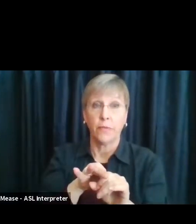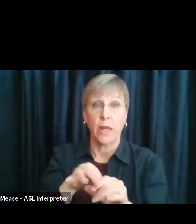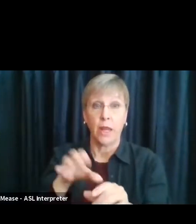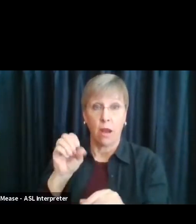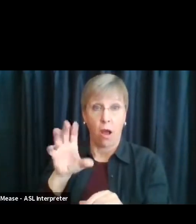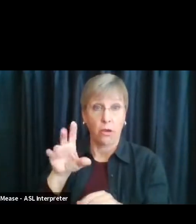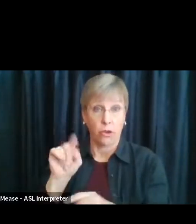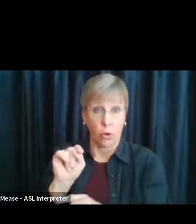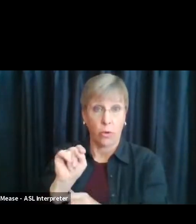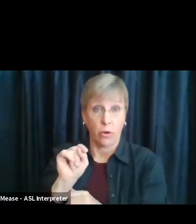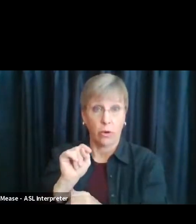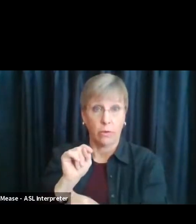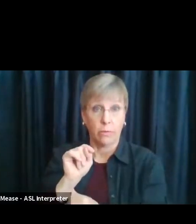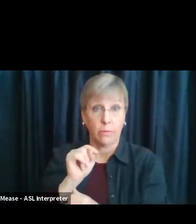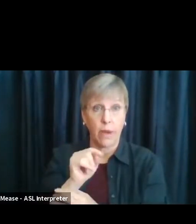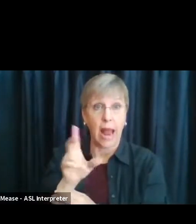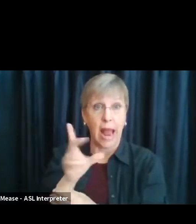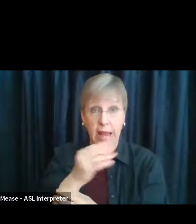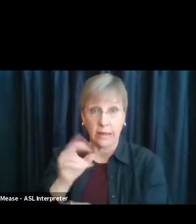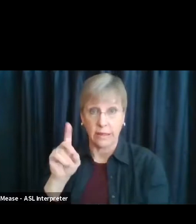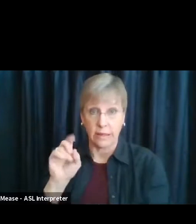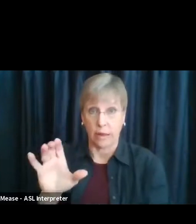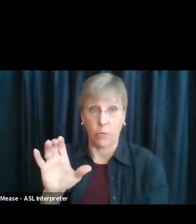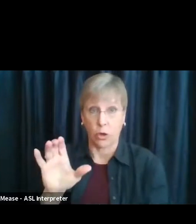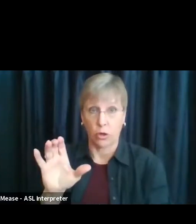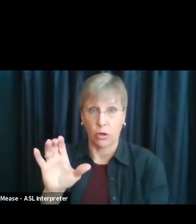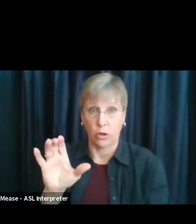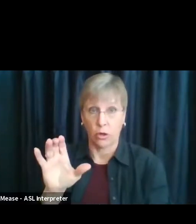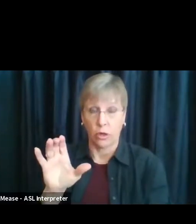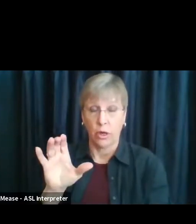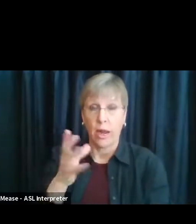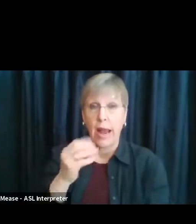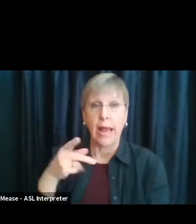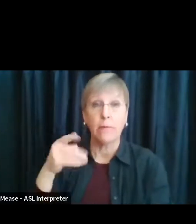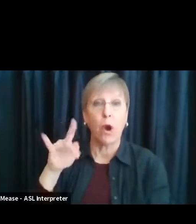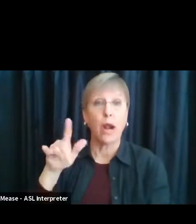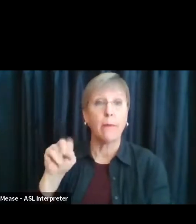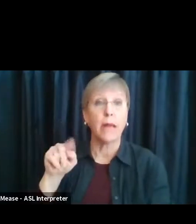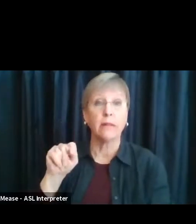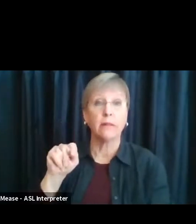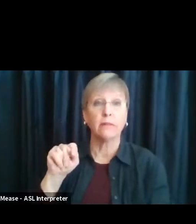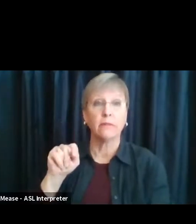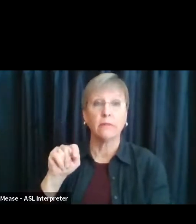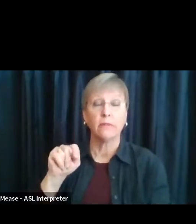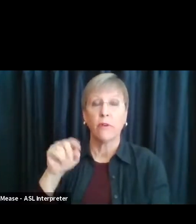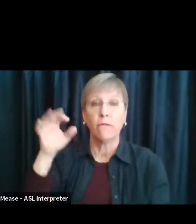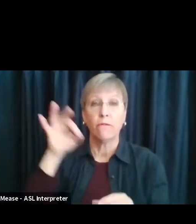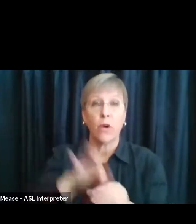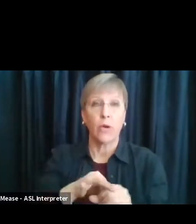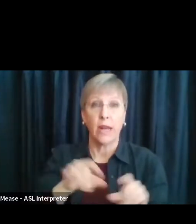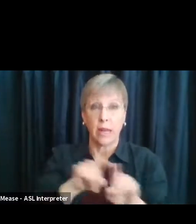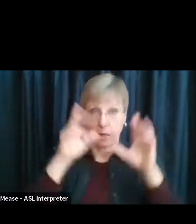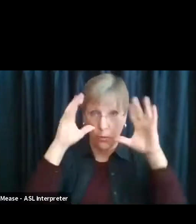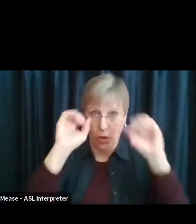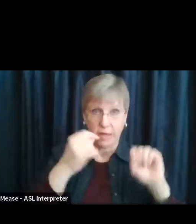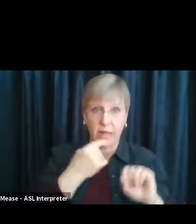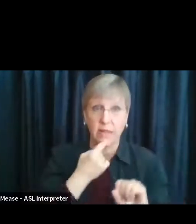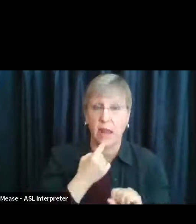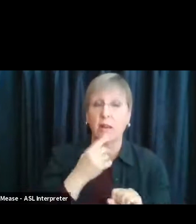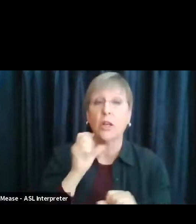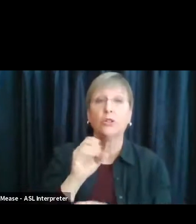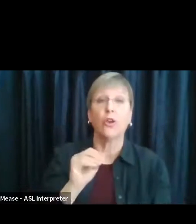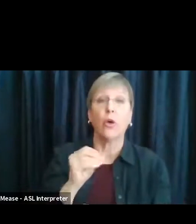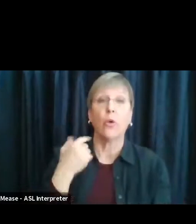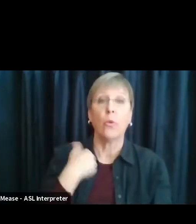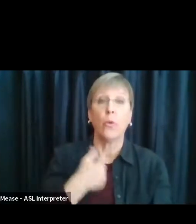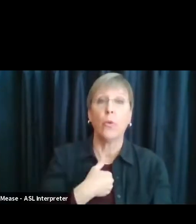October and December, and the parliament voted it exactly as the president said. And so we